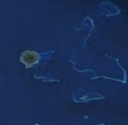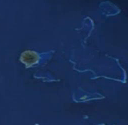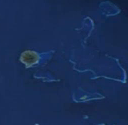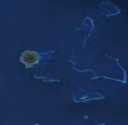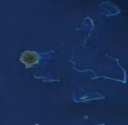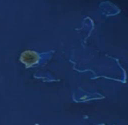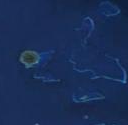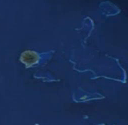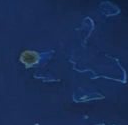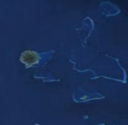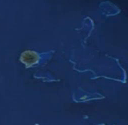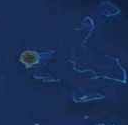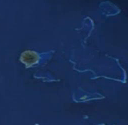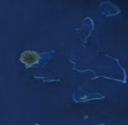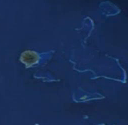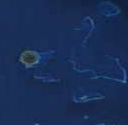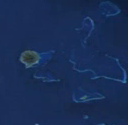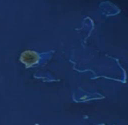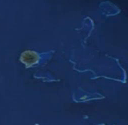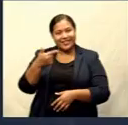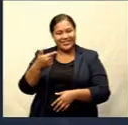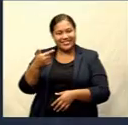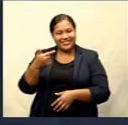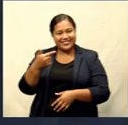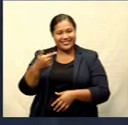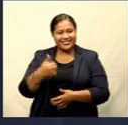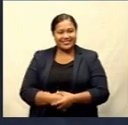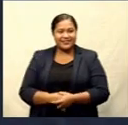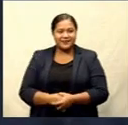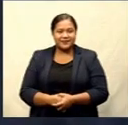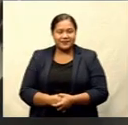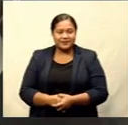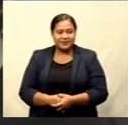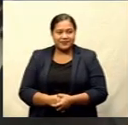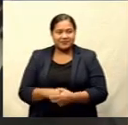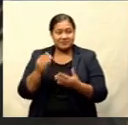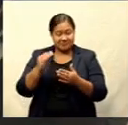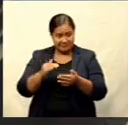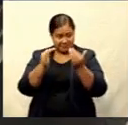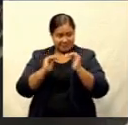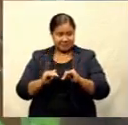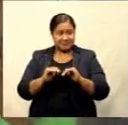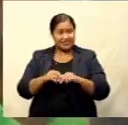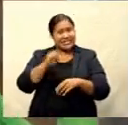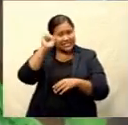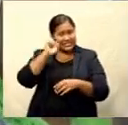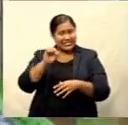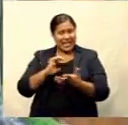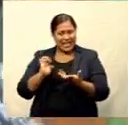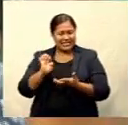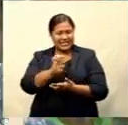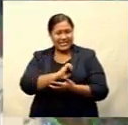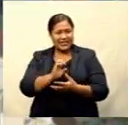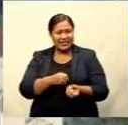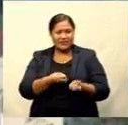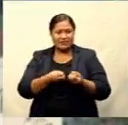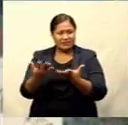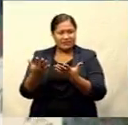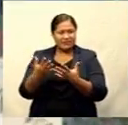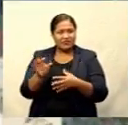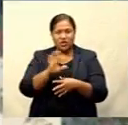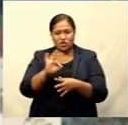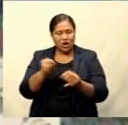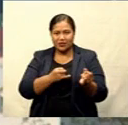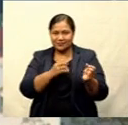COVID-19 death toll stands at 17. Up ahead, senior financial executive issued non-departure